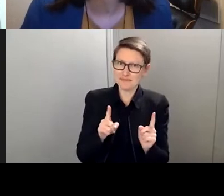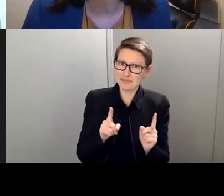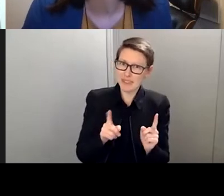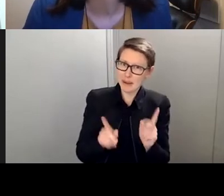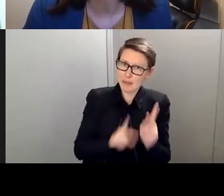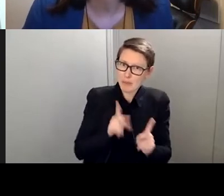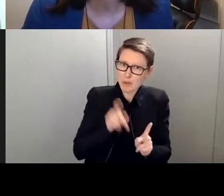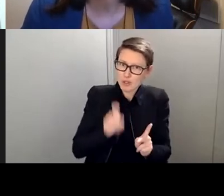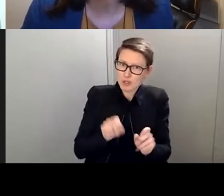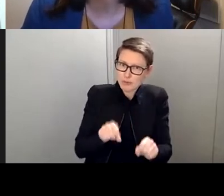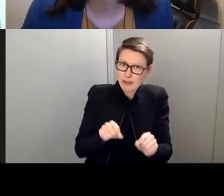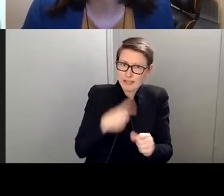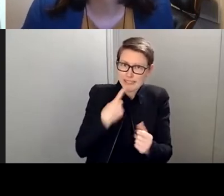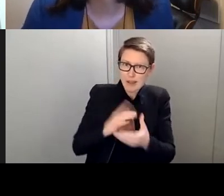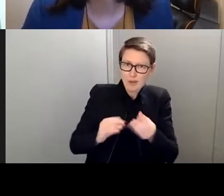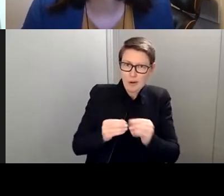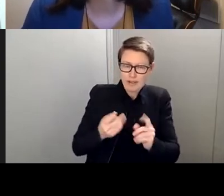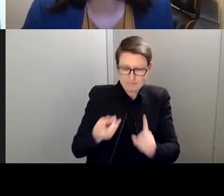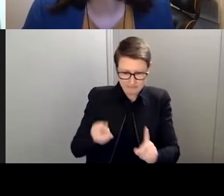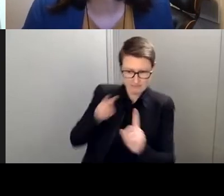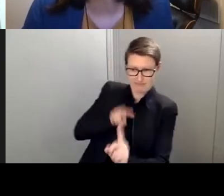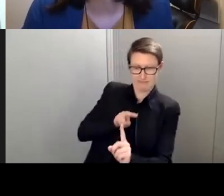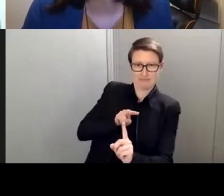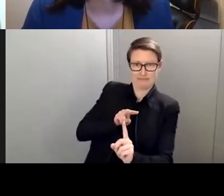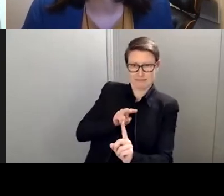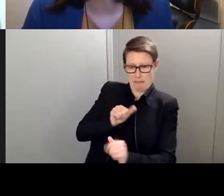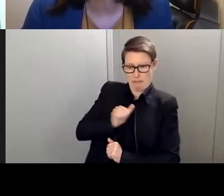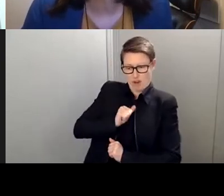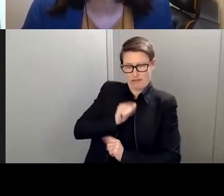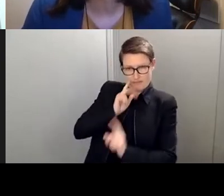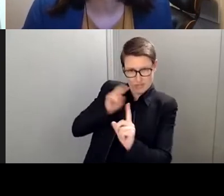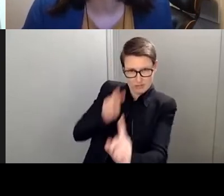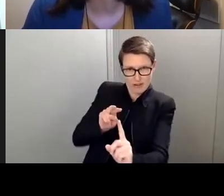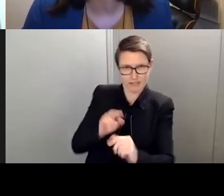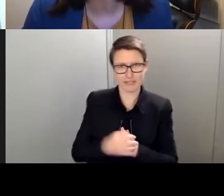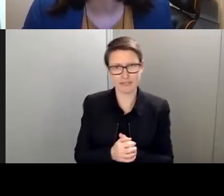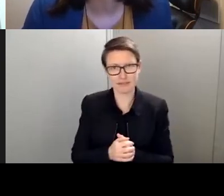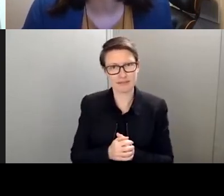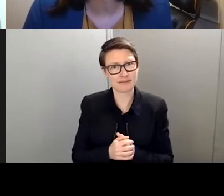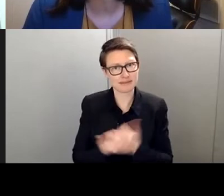perspectives. And I think we've got a long way to go, but